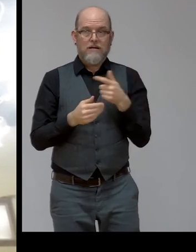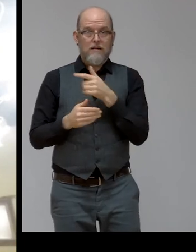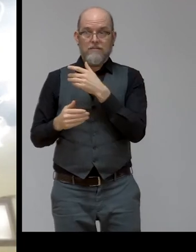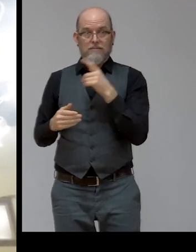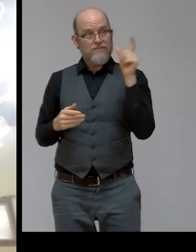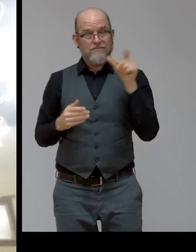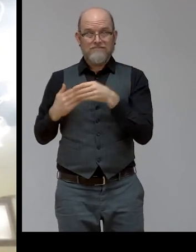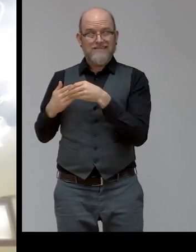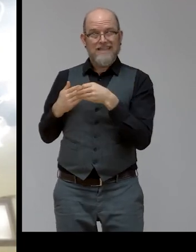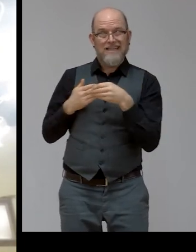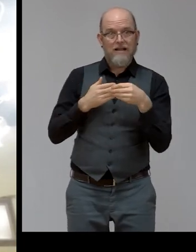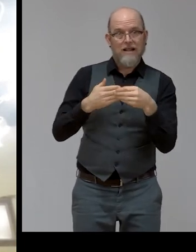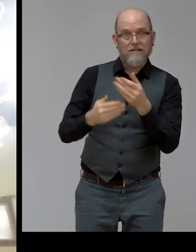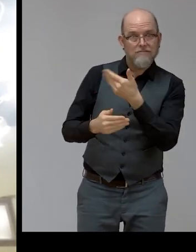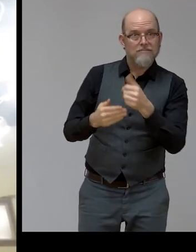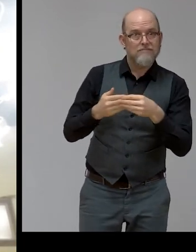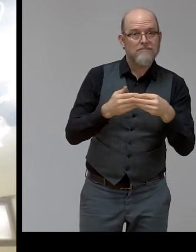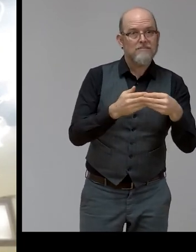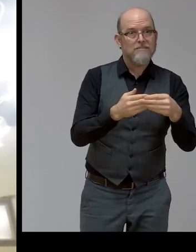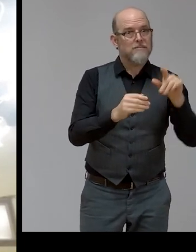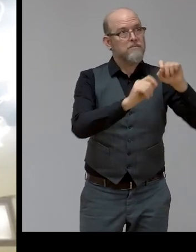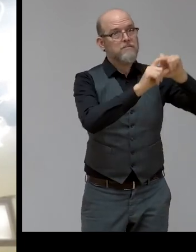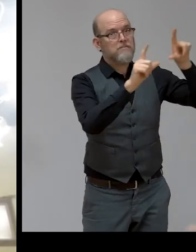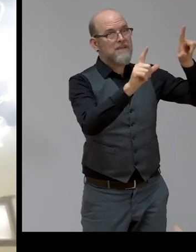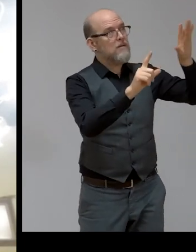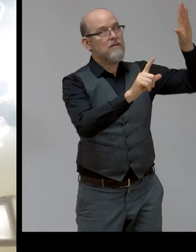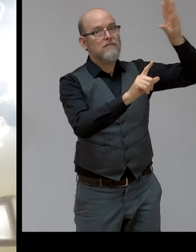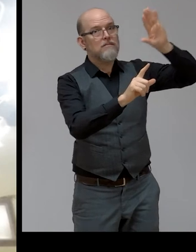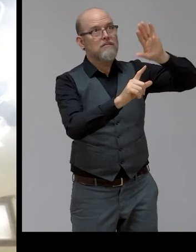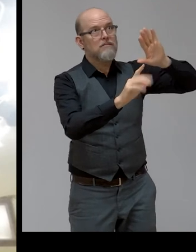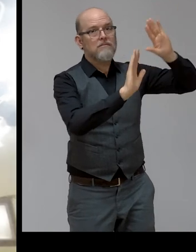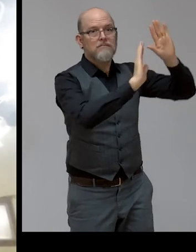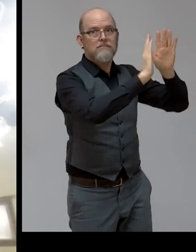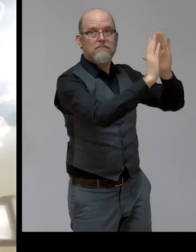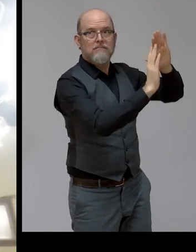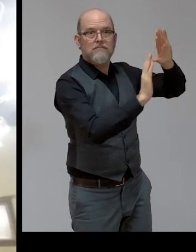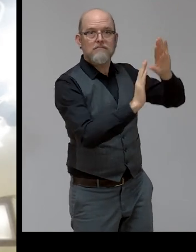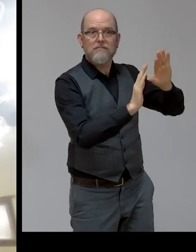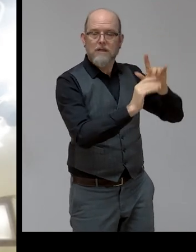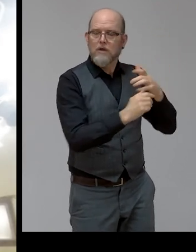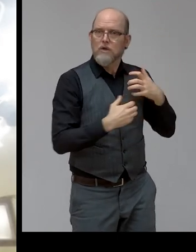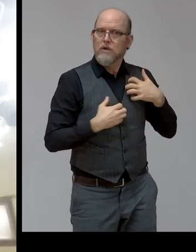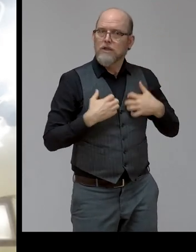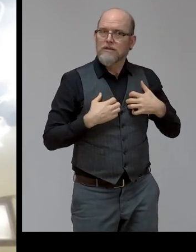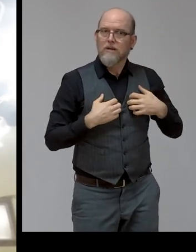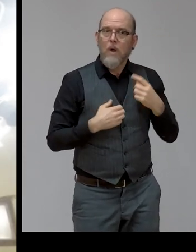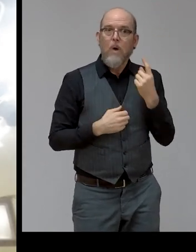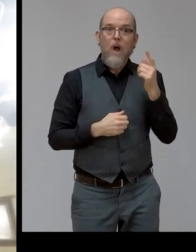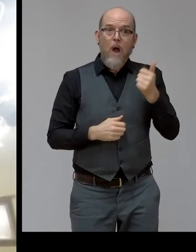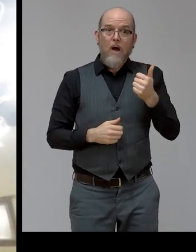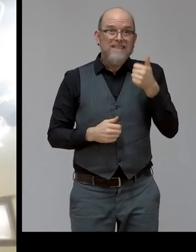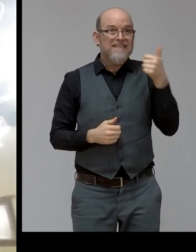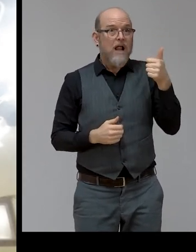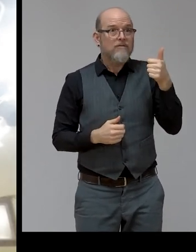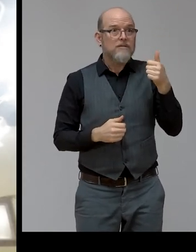the descriptions of the images and the pictures. That sometimes was their own image and